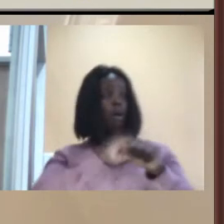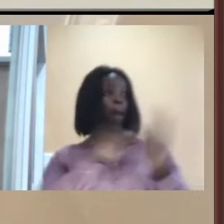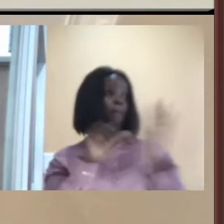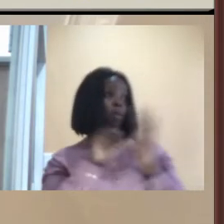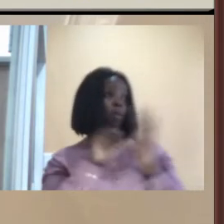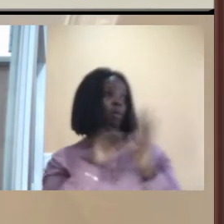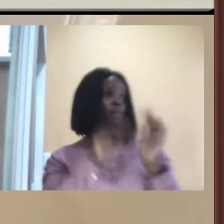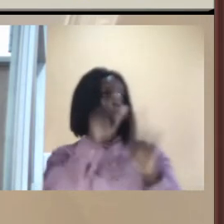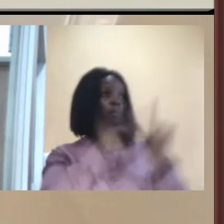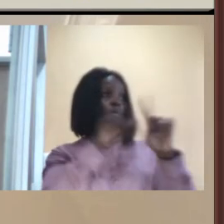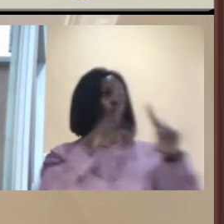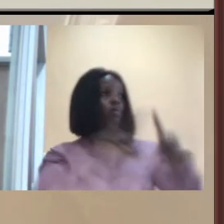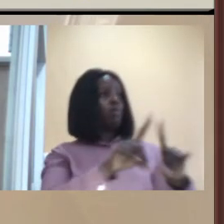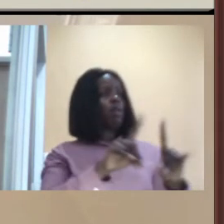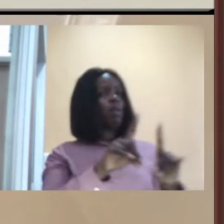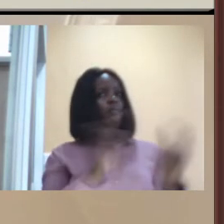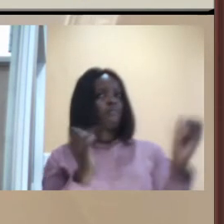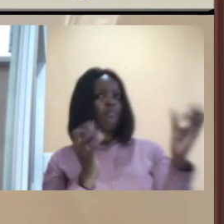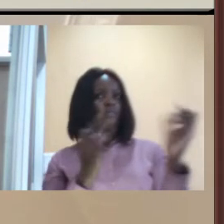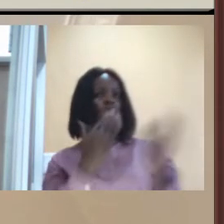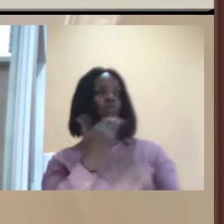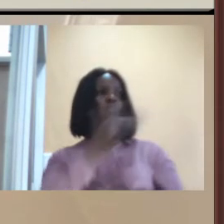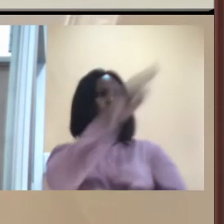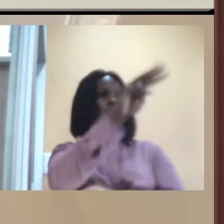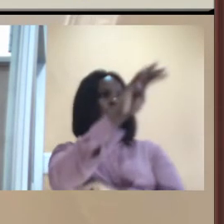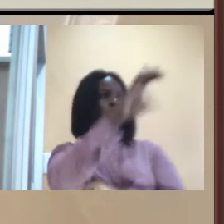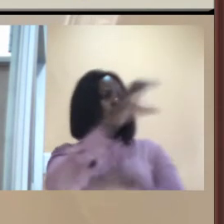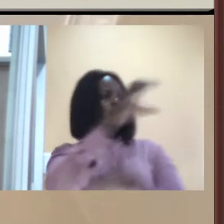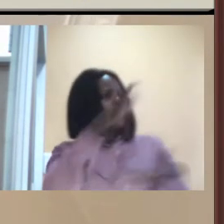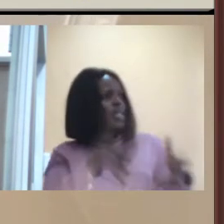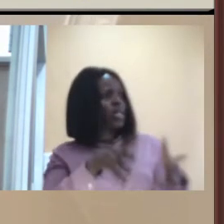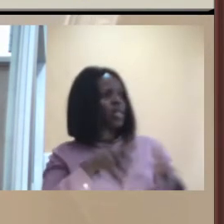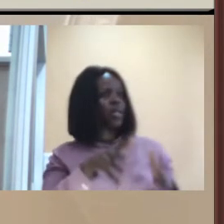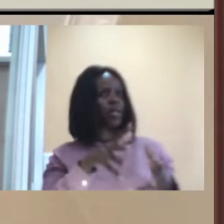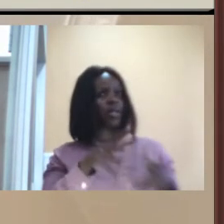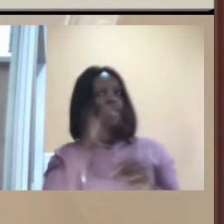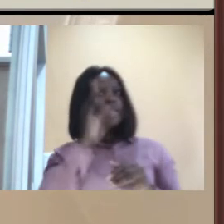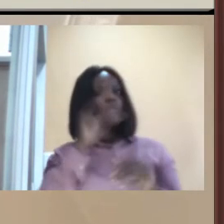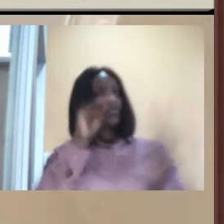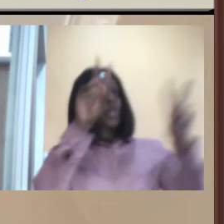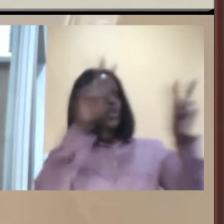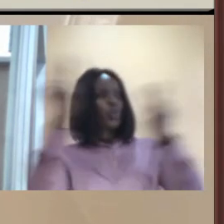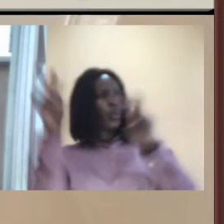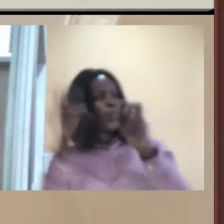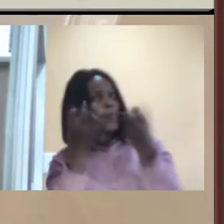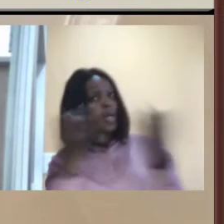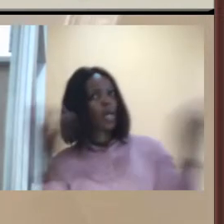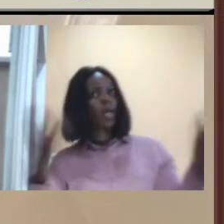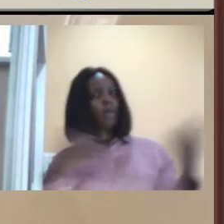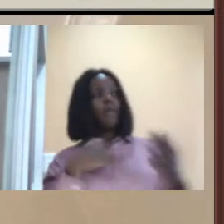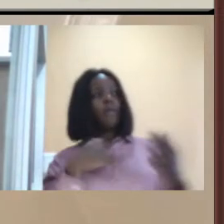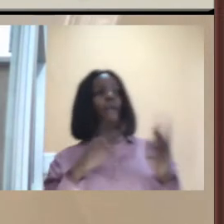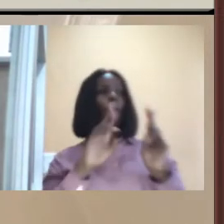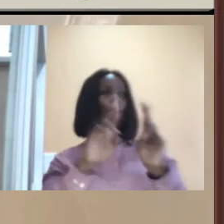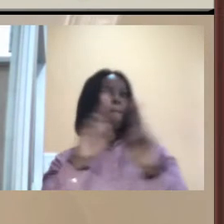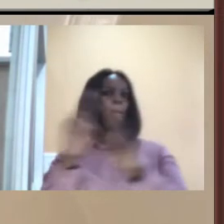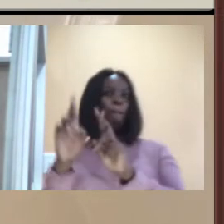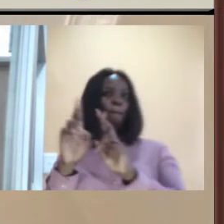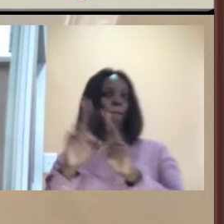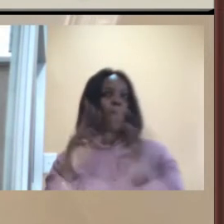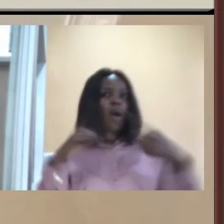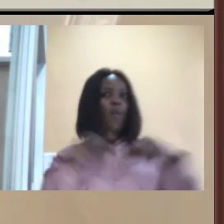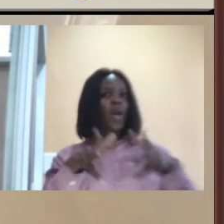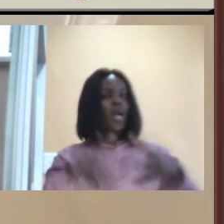Chairperson, what has been highlighted by the MEC. She's addressing a lot of issues, and I just hope that we are